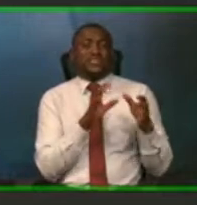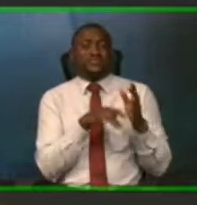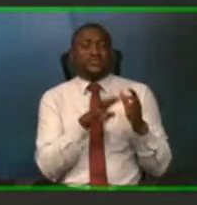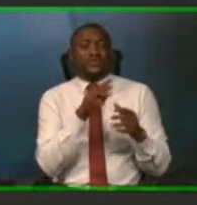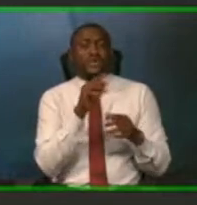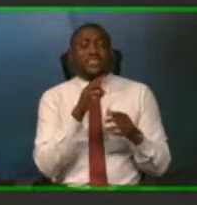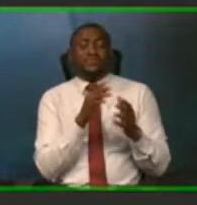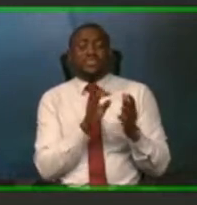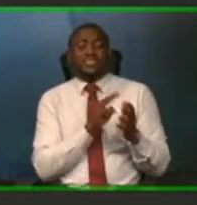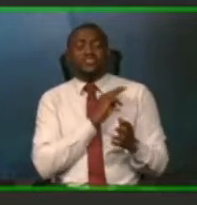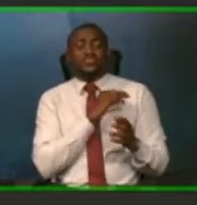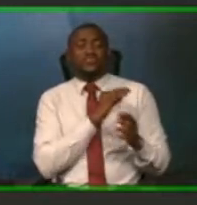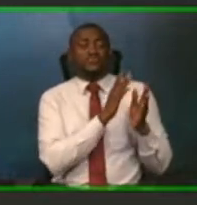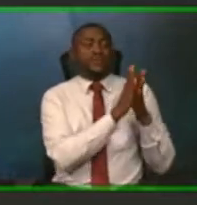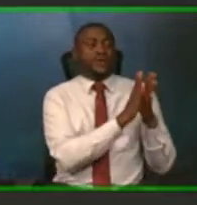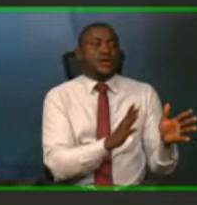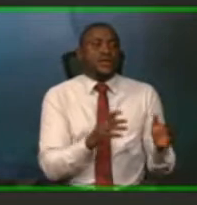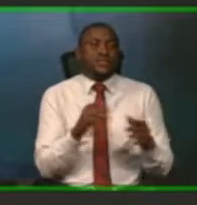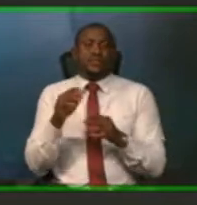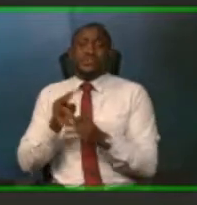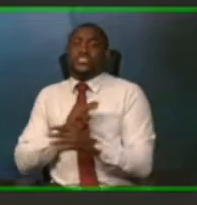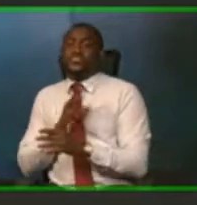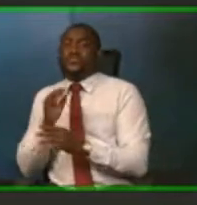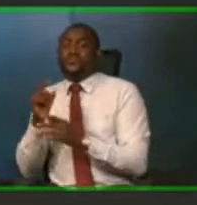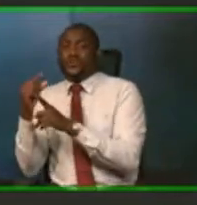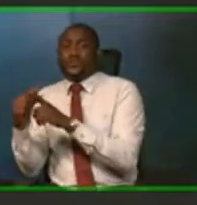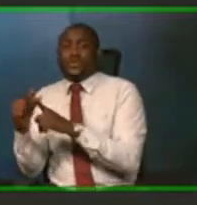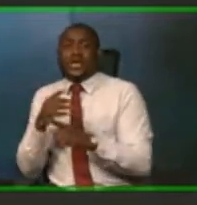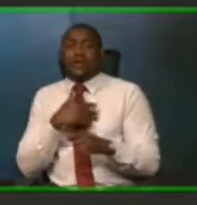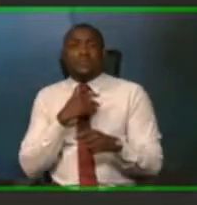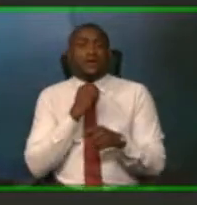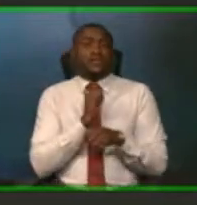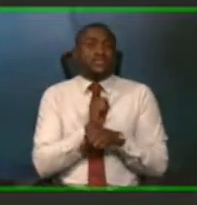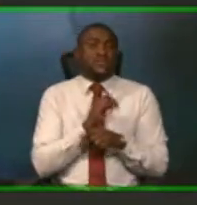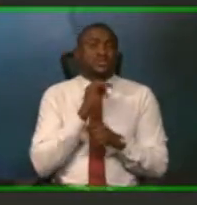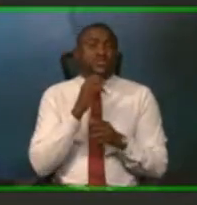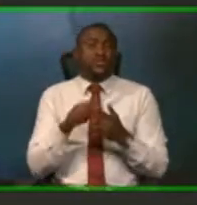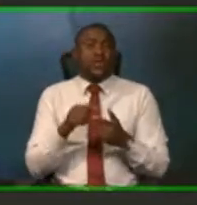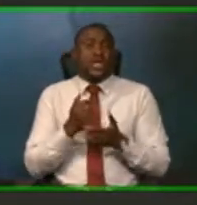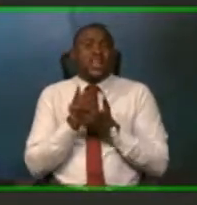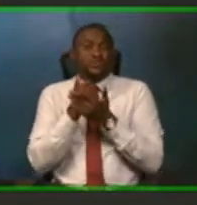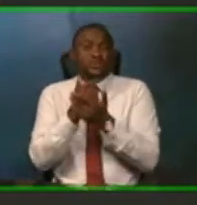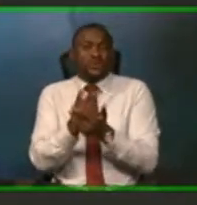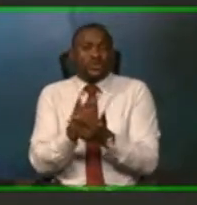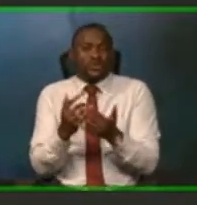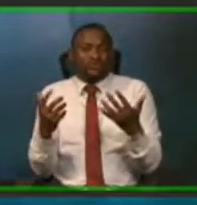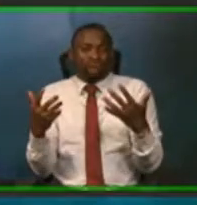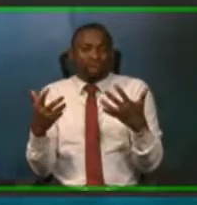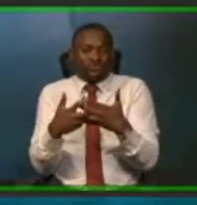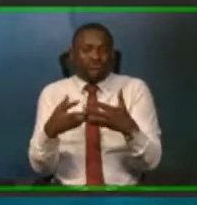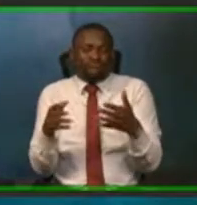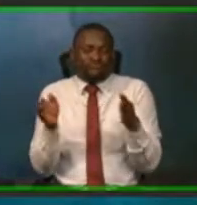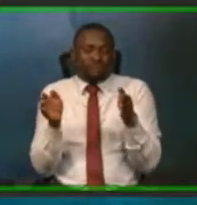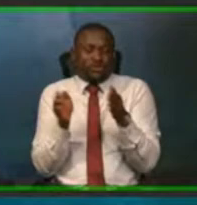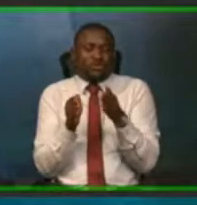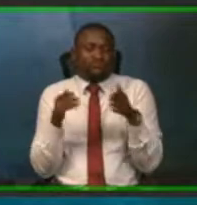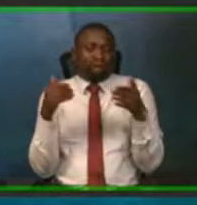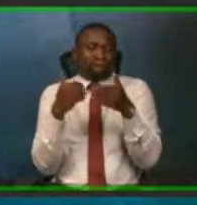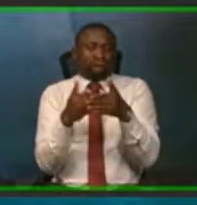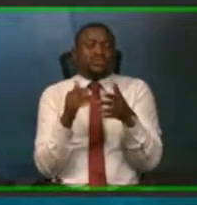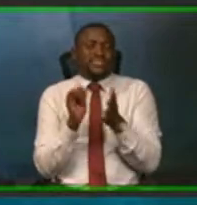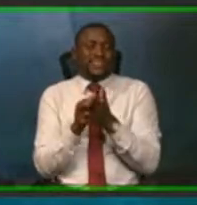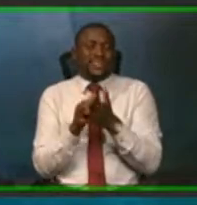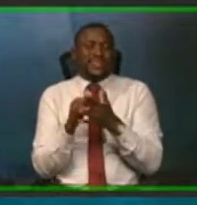of prayer, the ministry of the word. And my assignment was to help to bridge that gap, that age-long